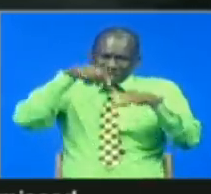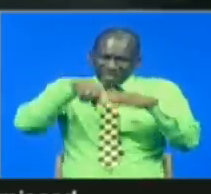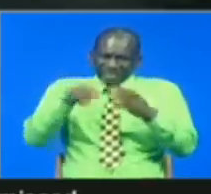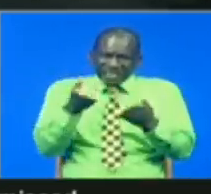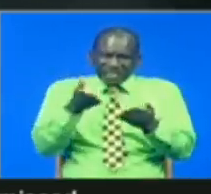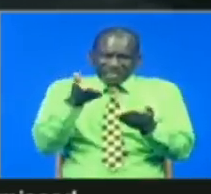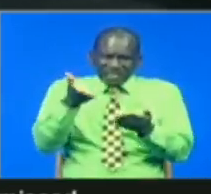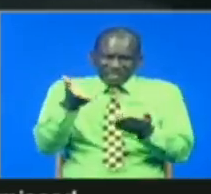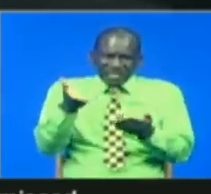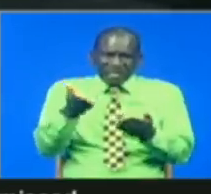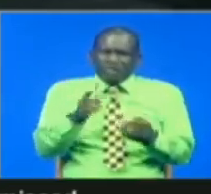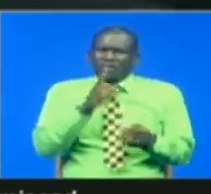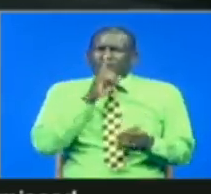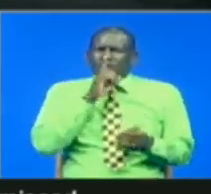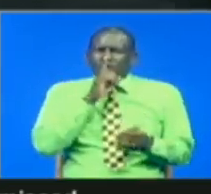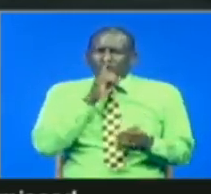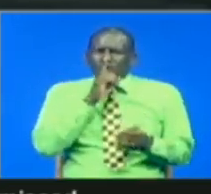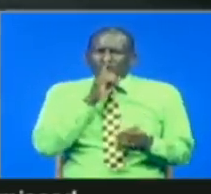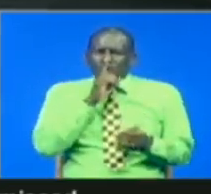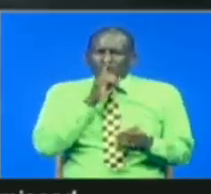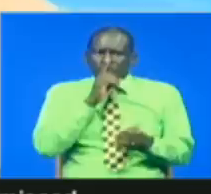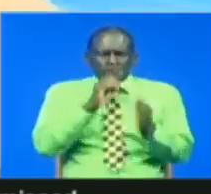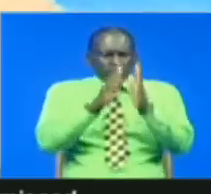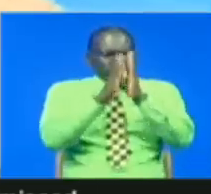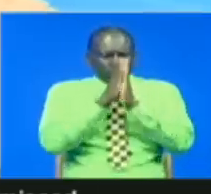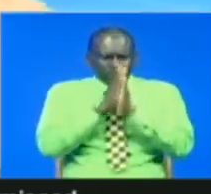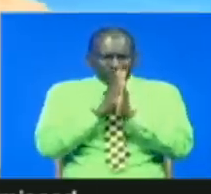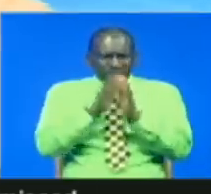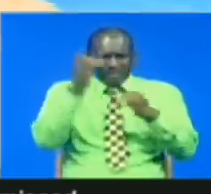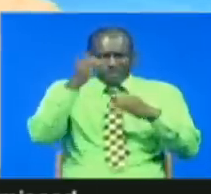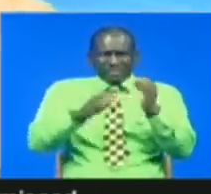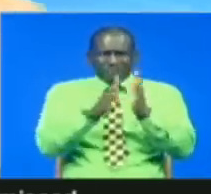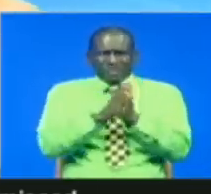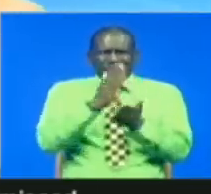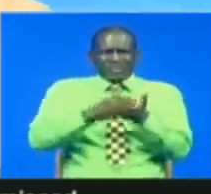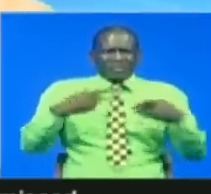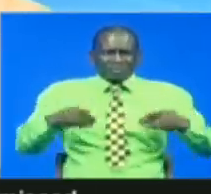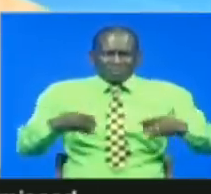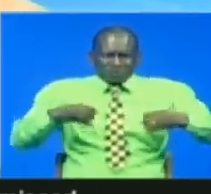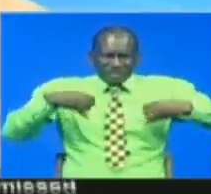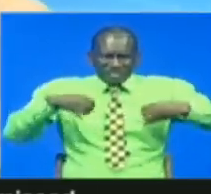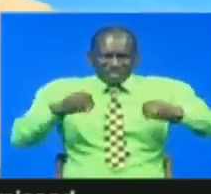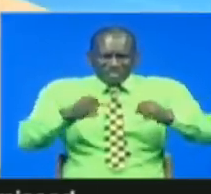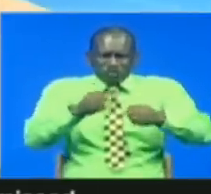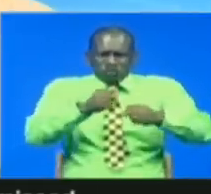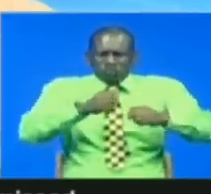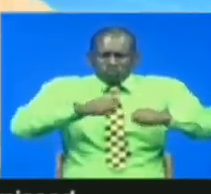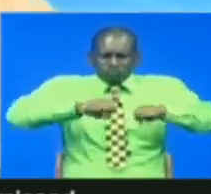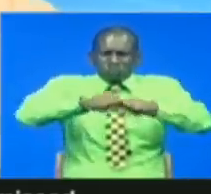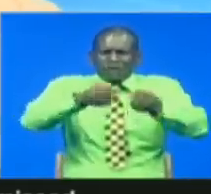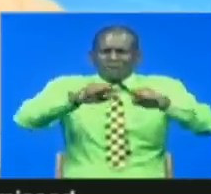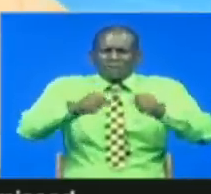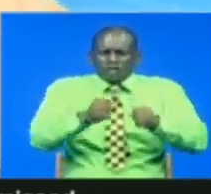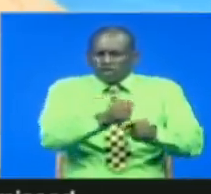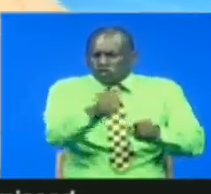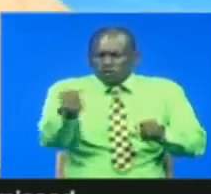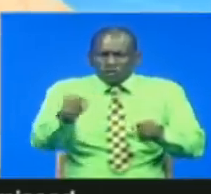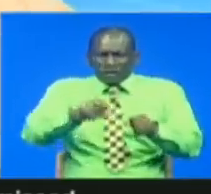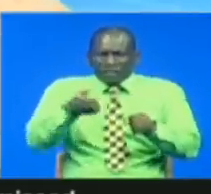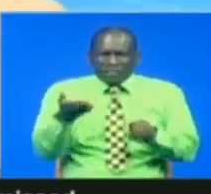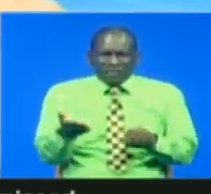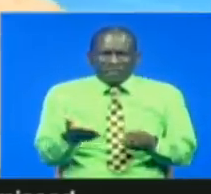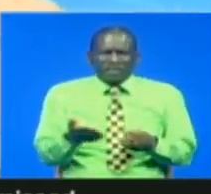predicament were silently mouthing their last prayers. Some guys were trying to break into doors and so forth.